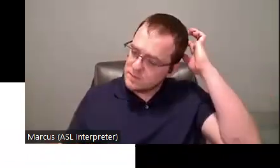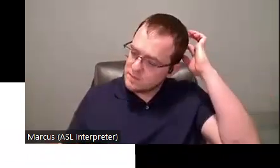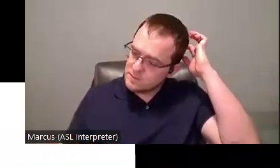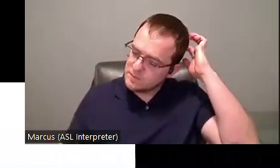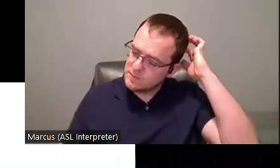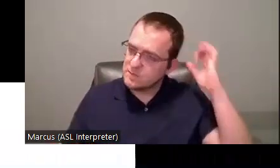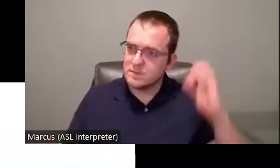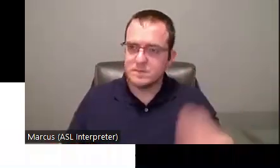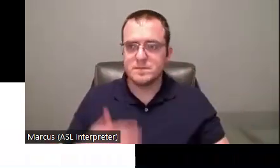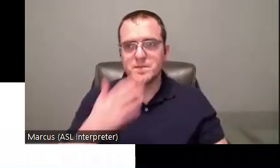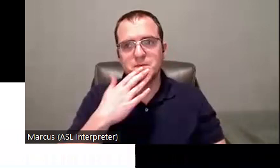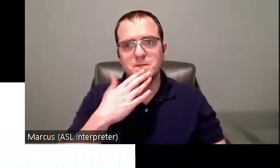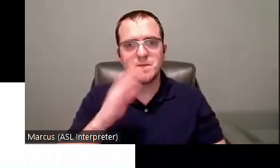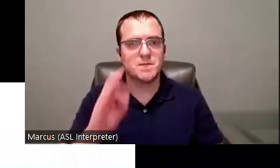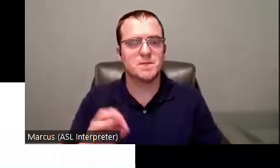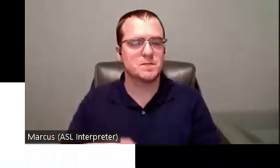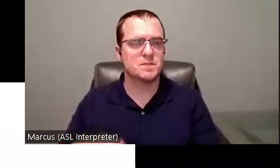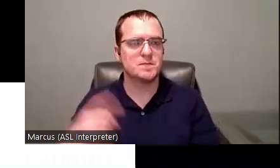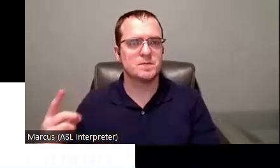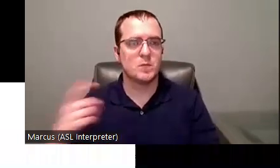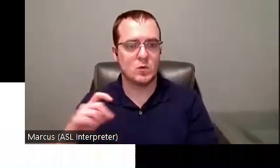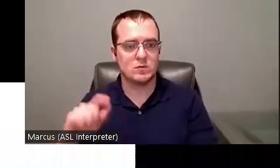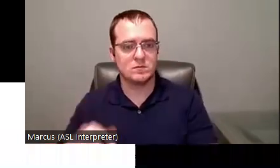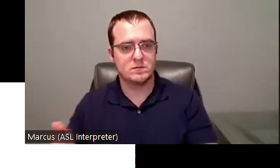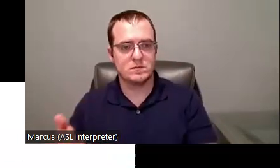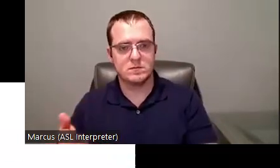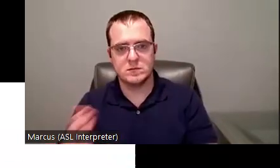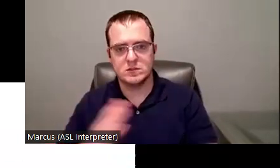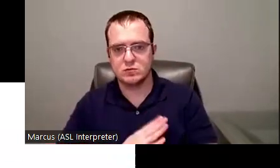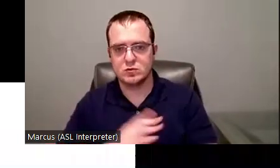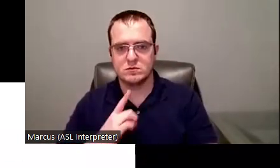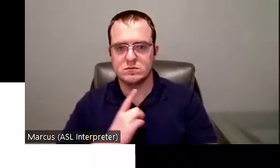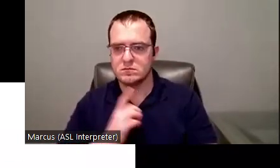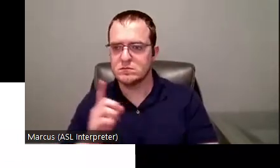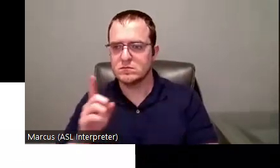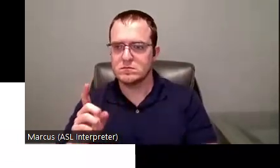Thank you, Daniel. Any questions from the board?